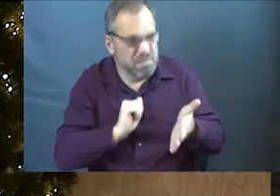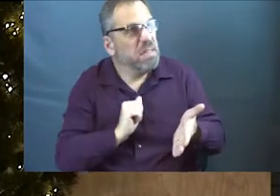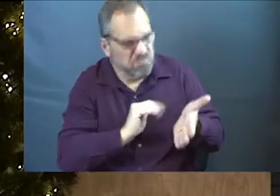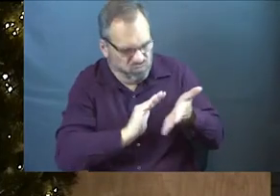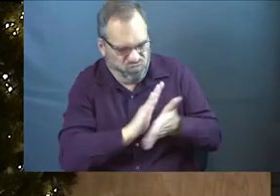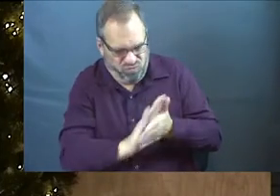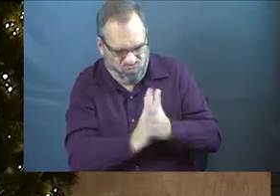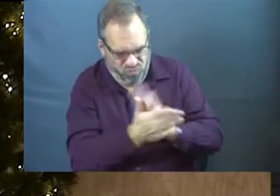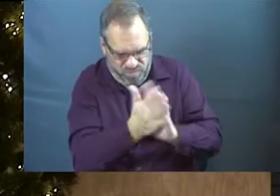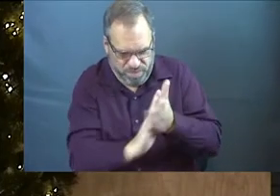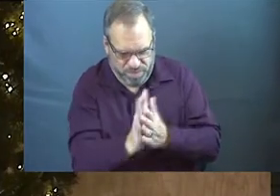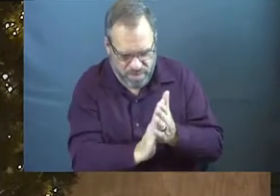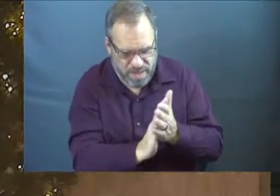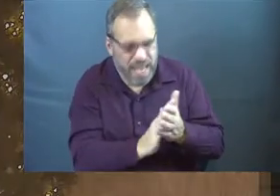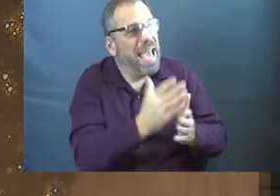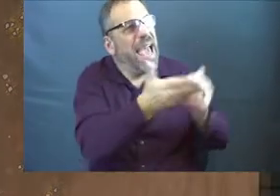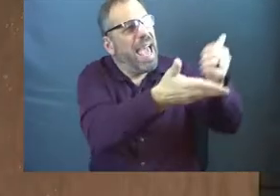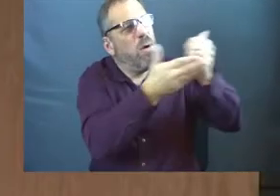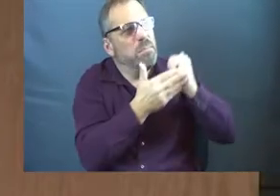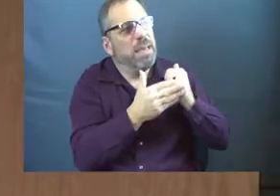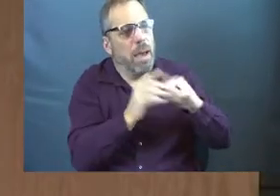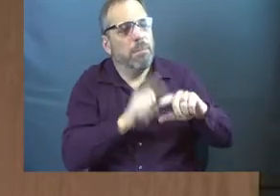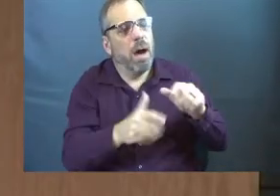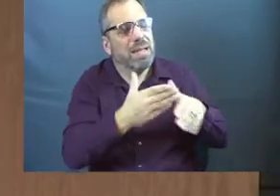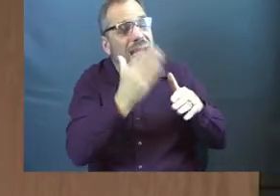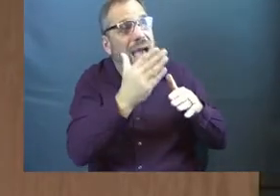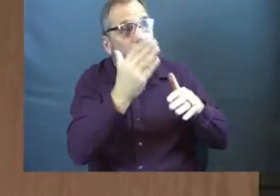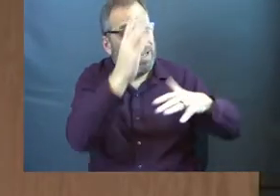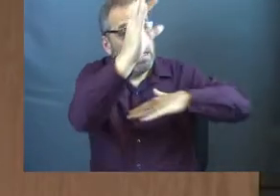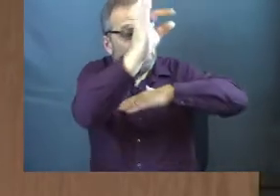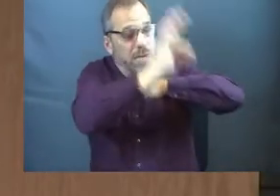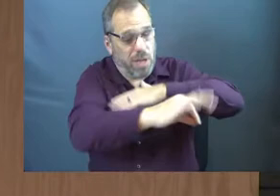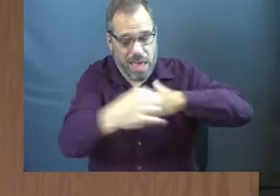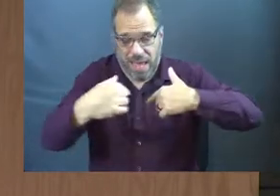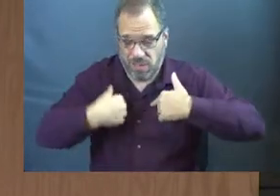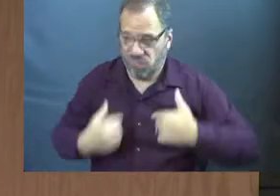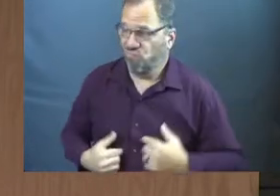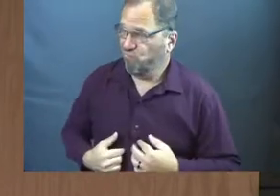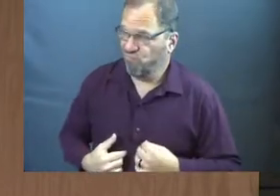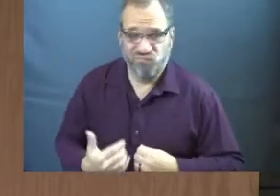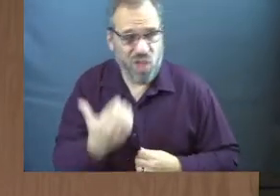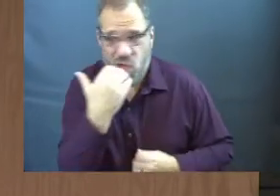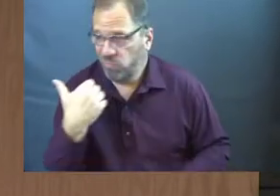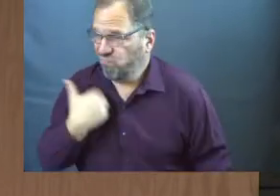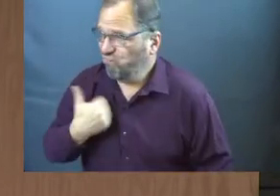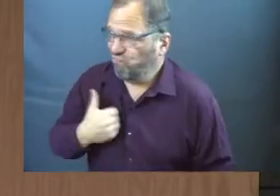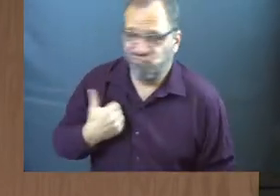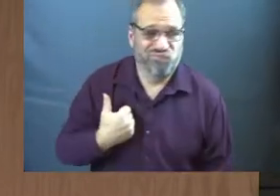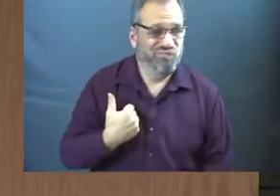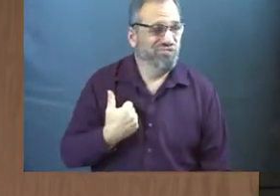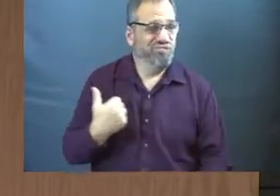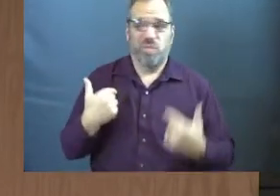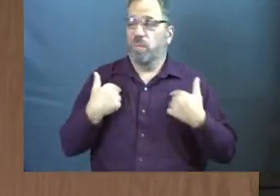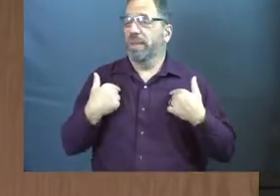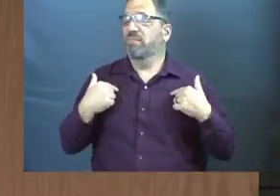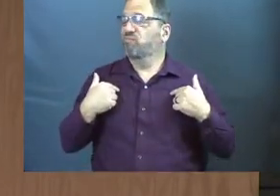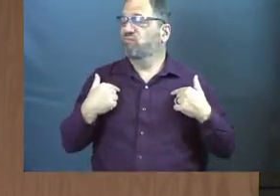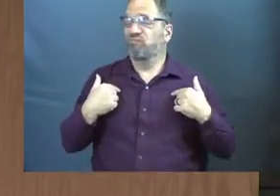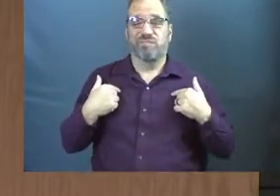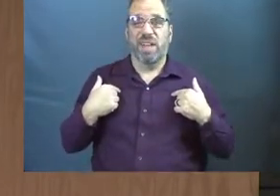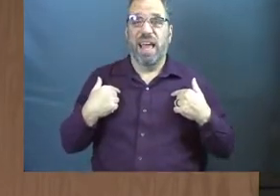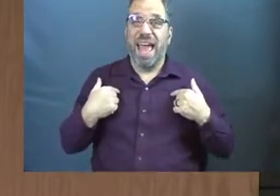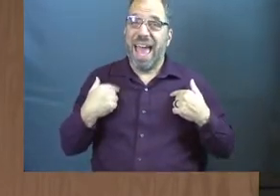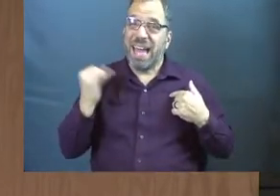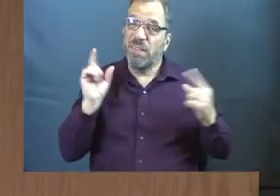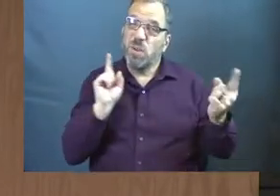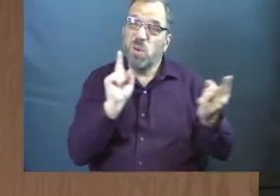myself. Maybe I'd like a little God help, but at the end of the day, I want to fix me. And if you're going to come to